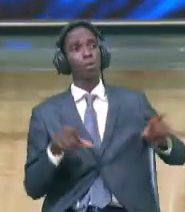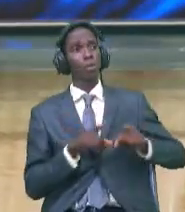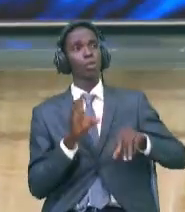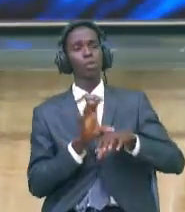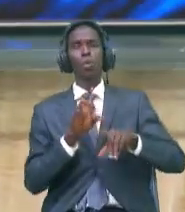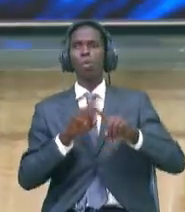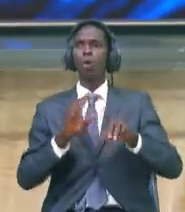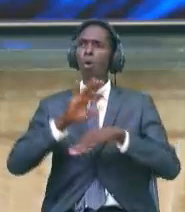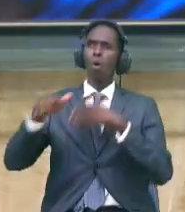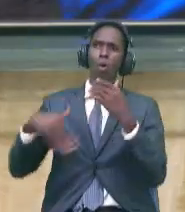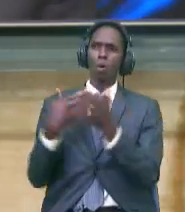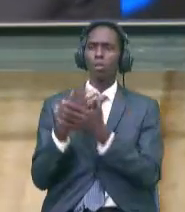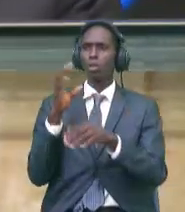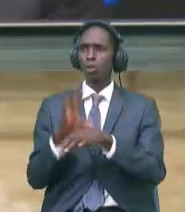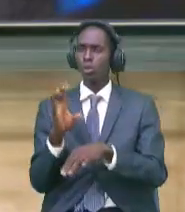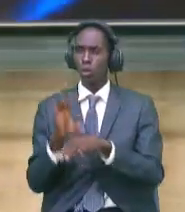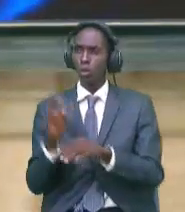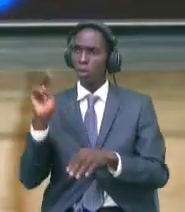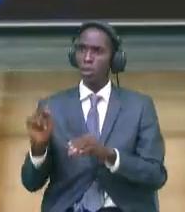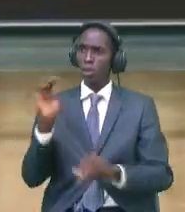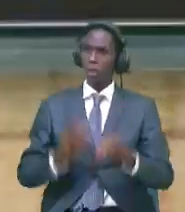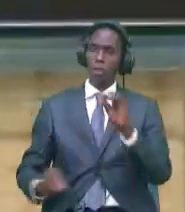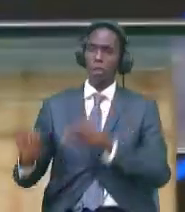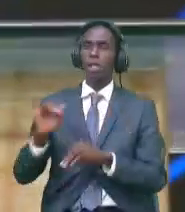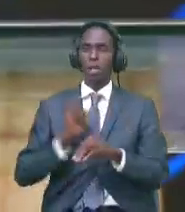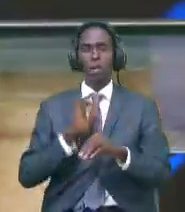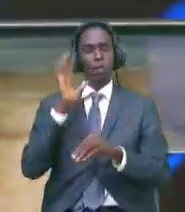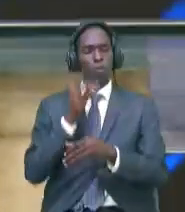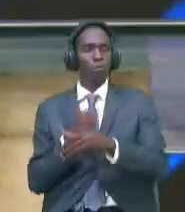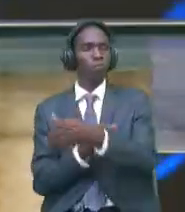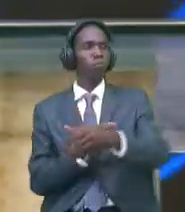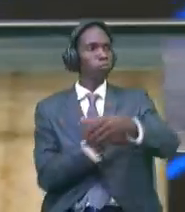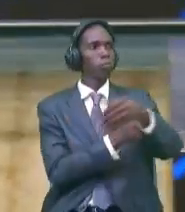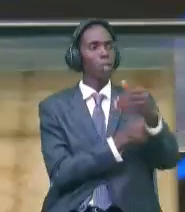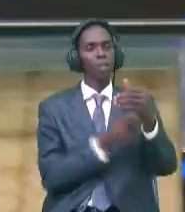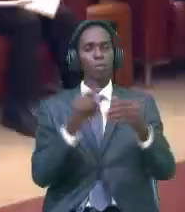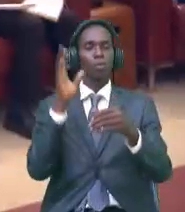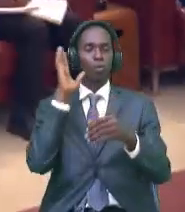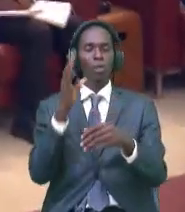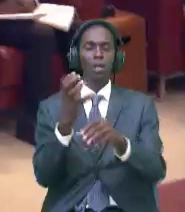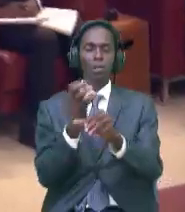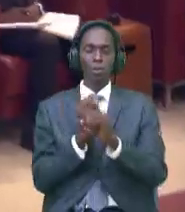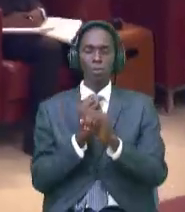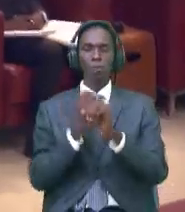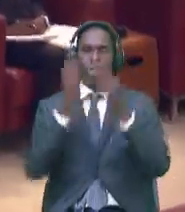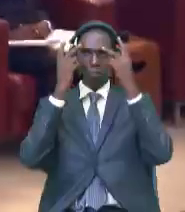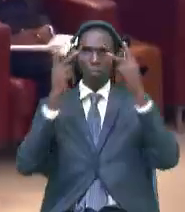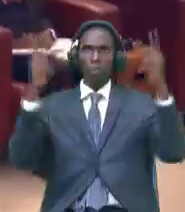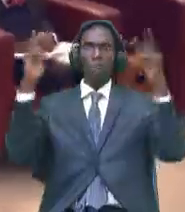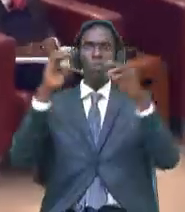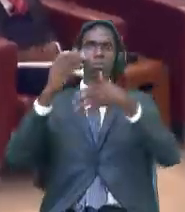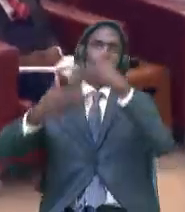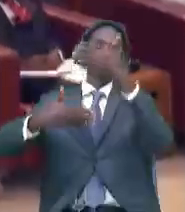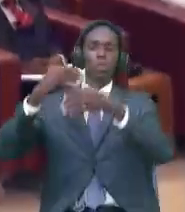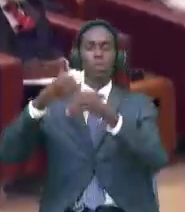the contribution will come, and then we'll make progress in the work of the Lord in Jesus' name. We're looking